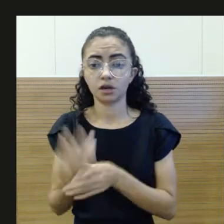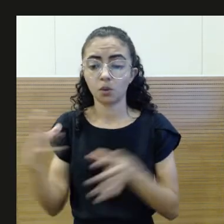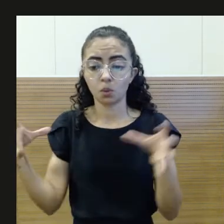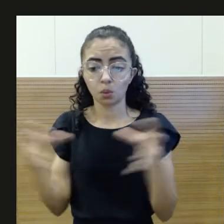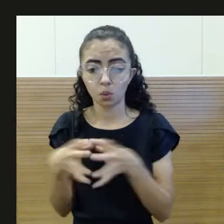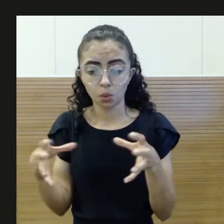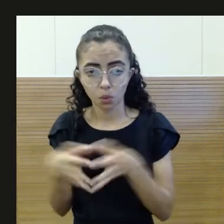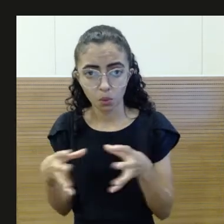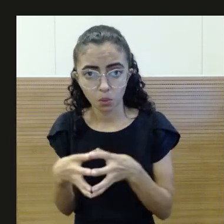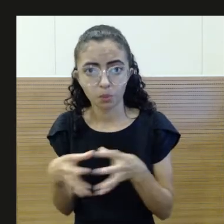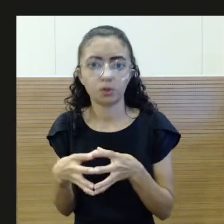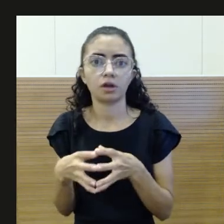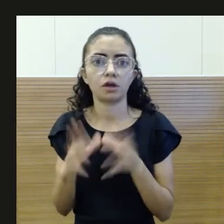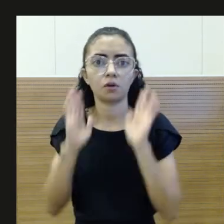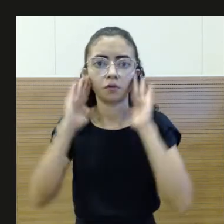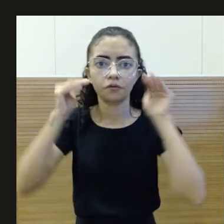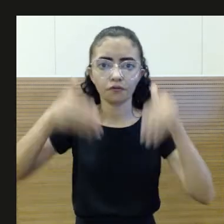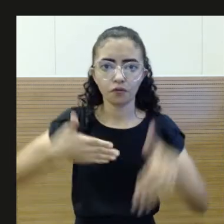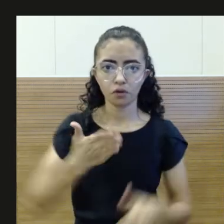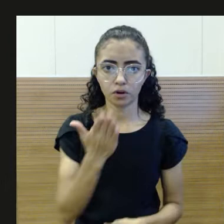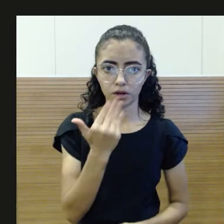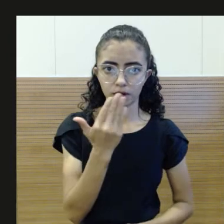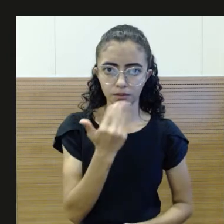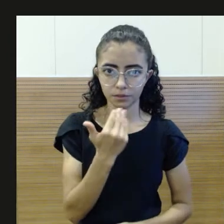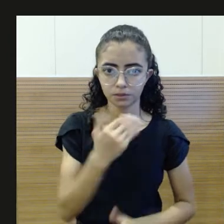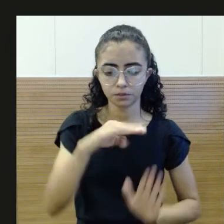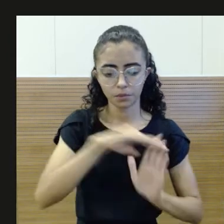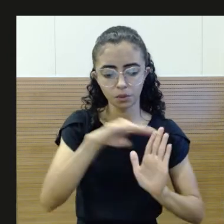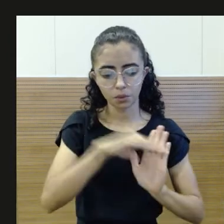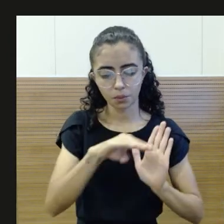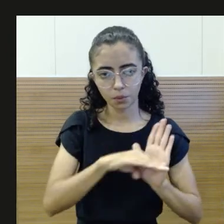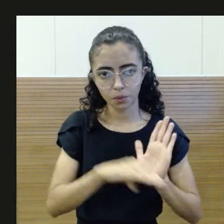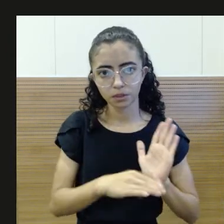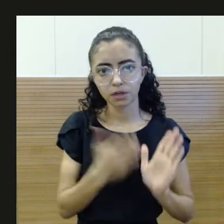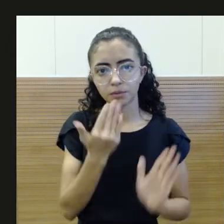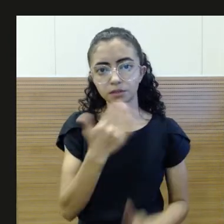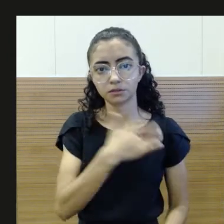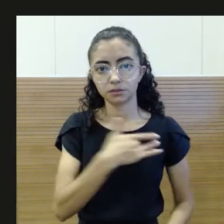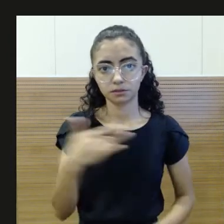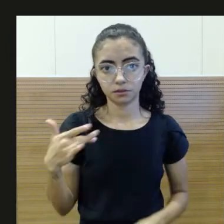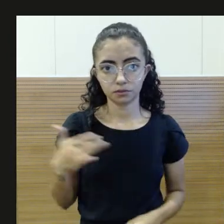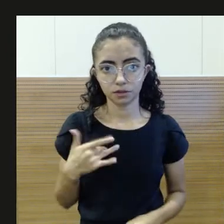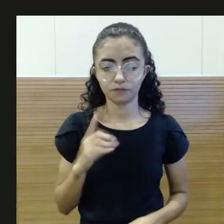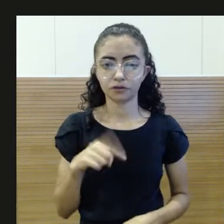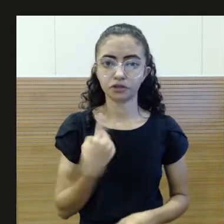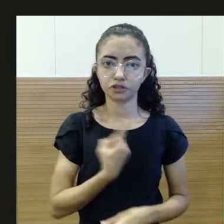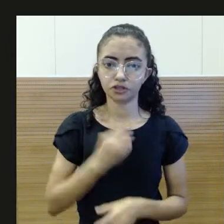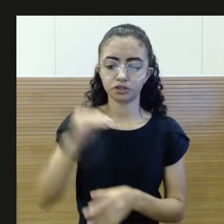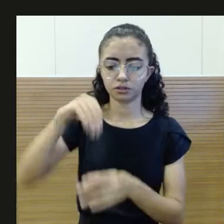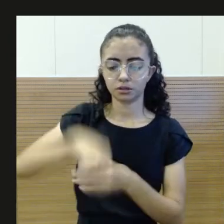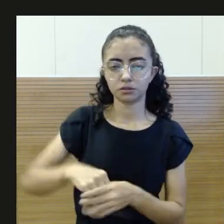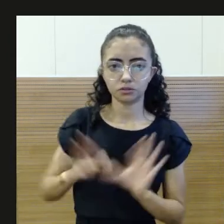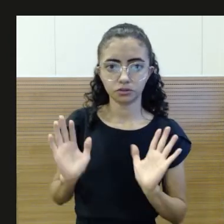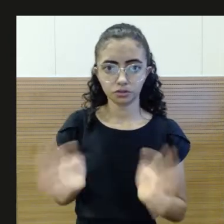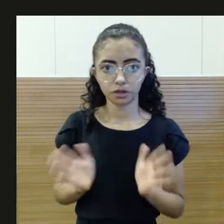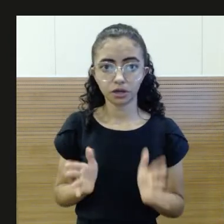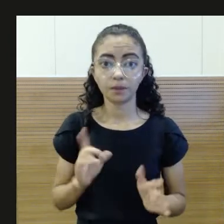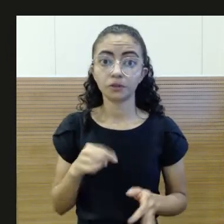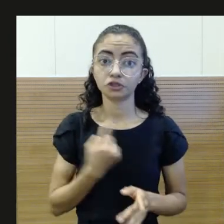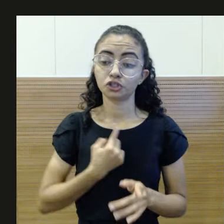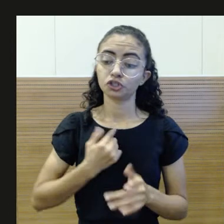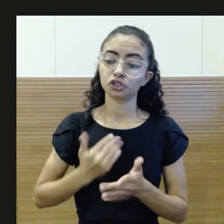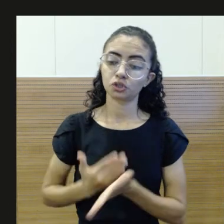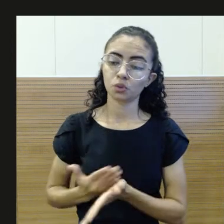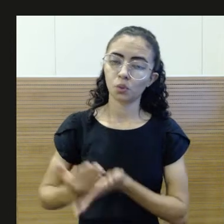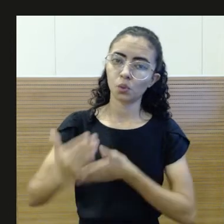their weight and nutritional state assessed, and we have the food consumption surveillance. So we